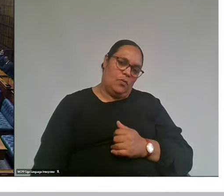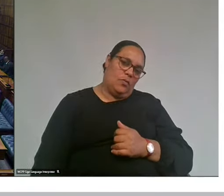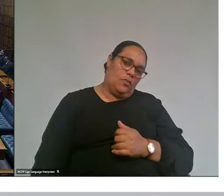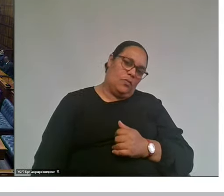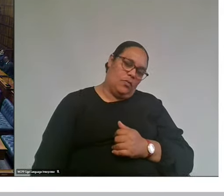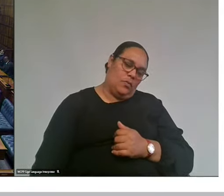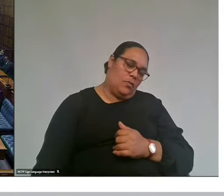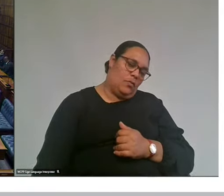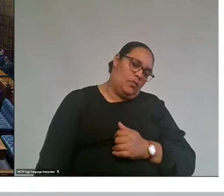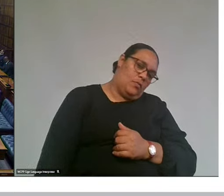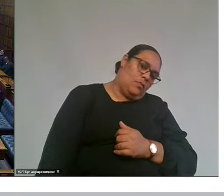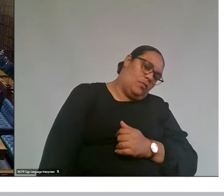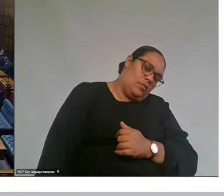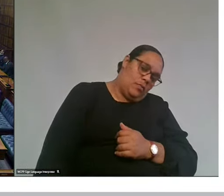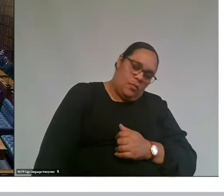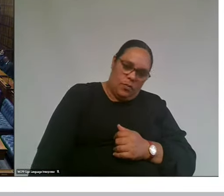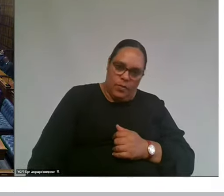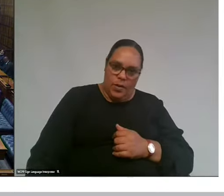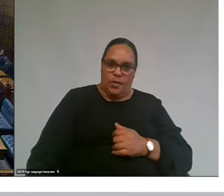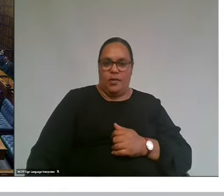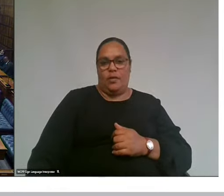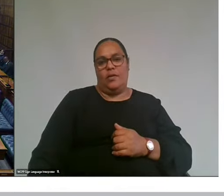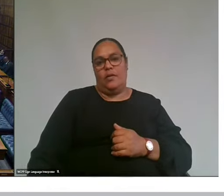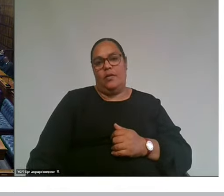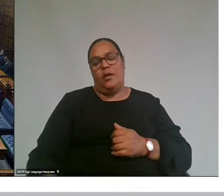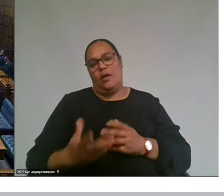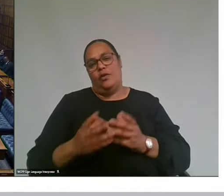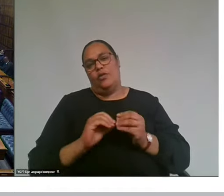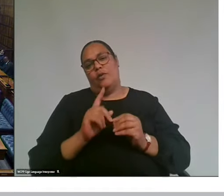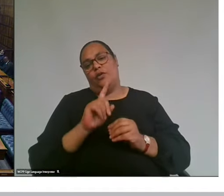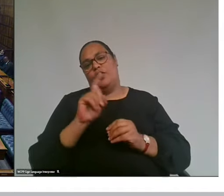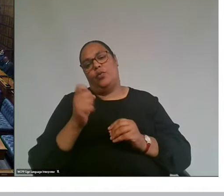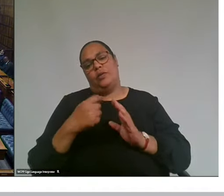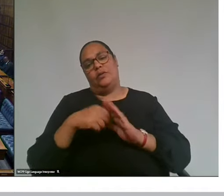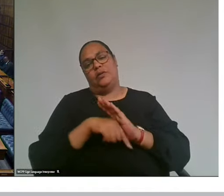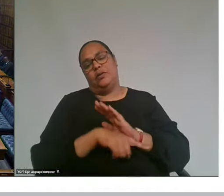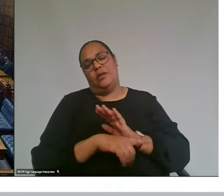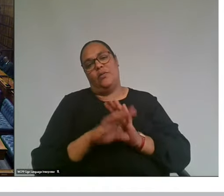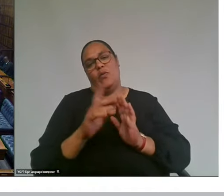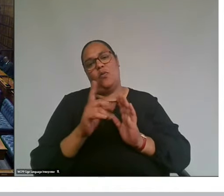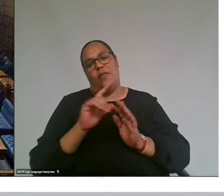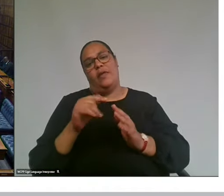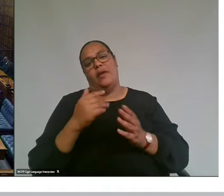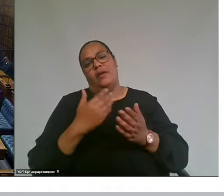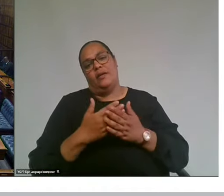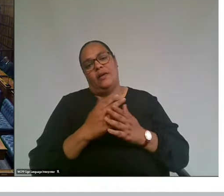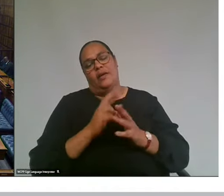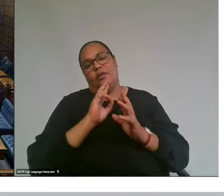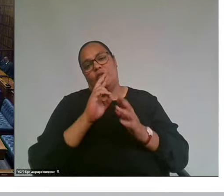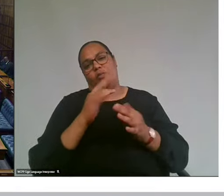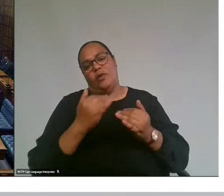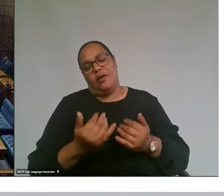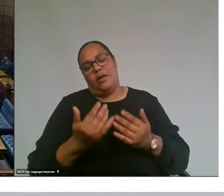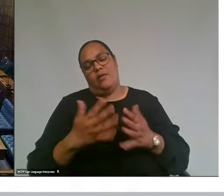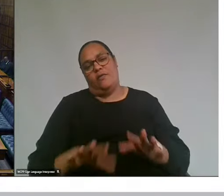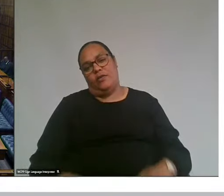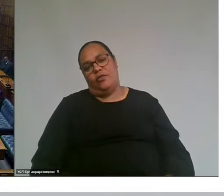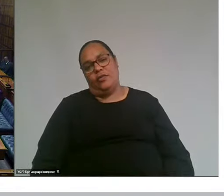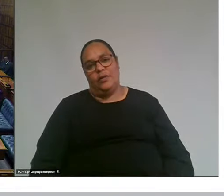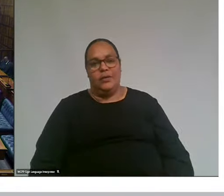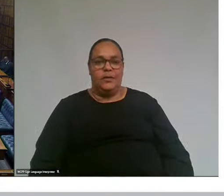by by wording the question to such an extent that you know they would be able to respond now